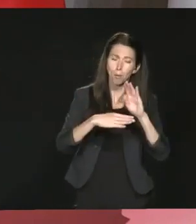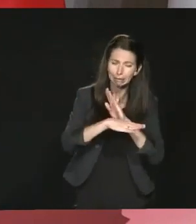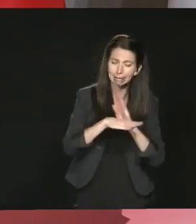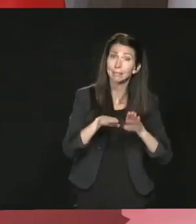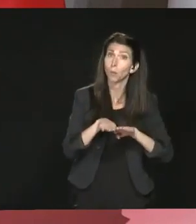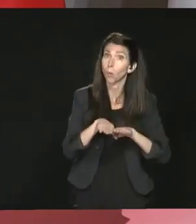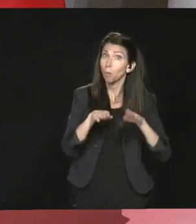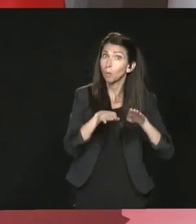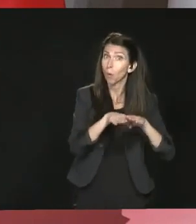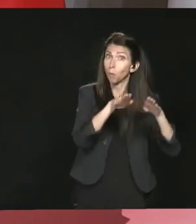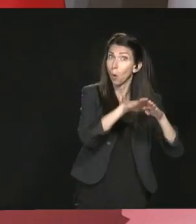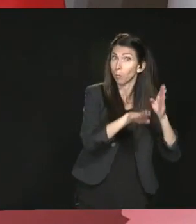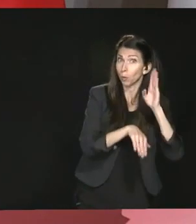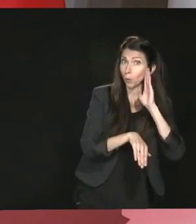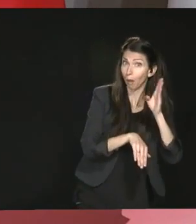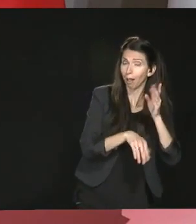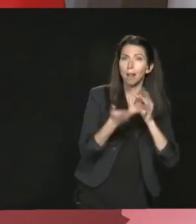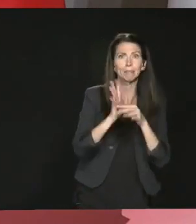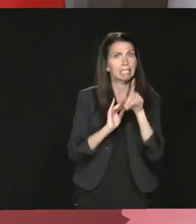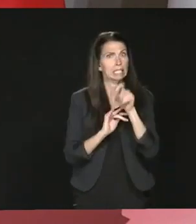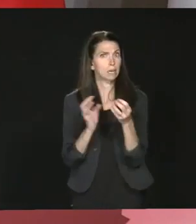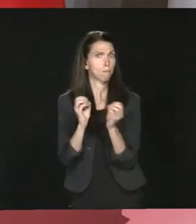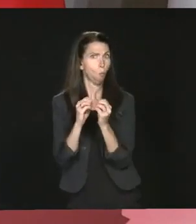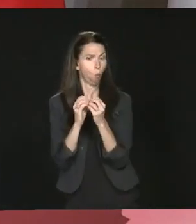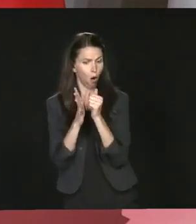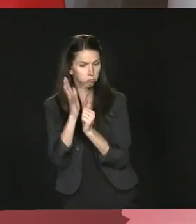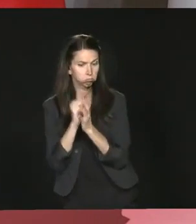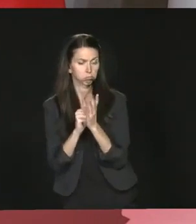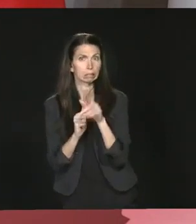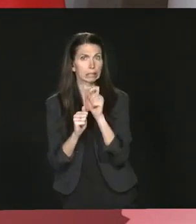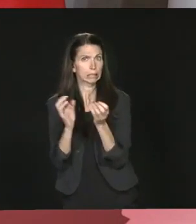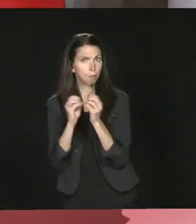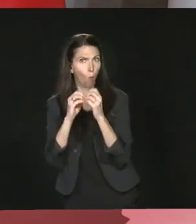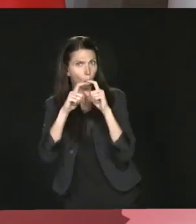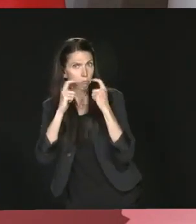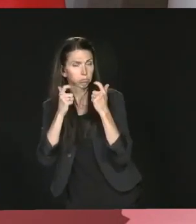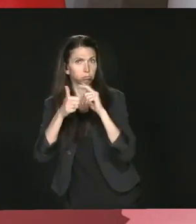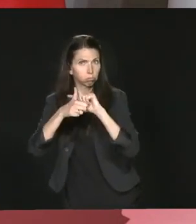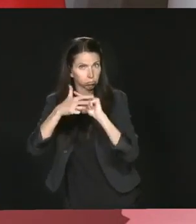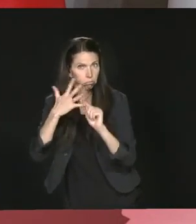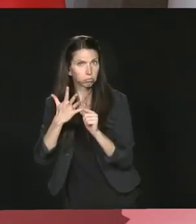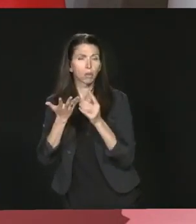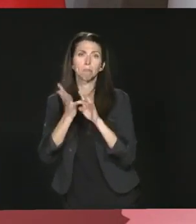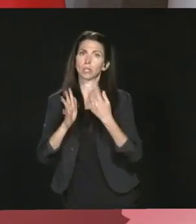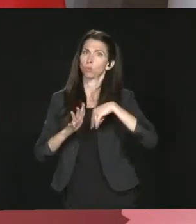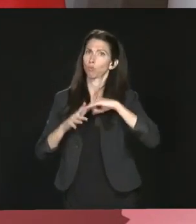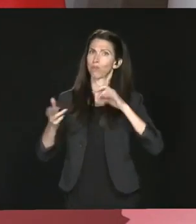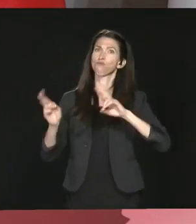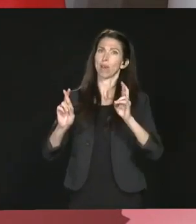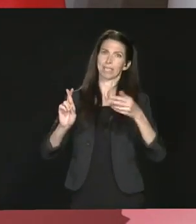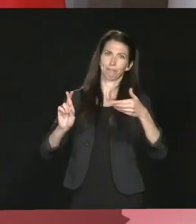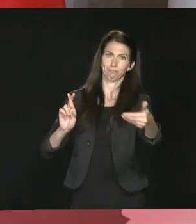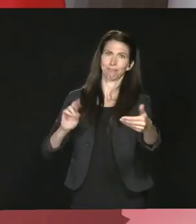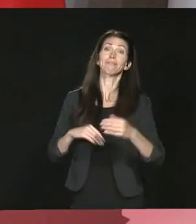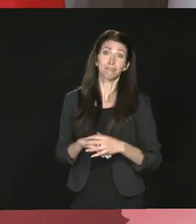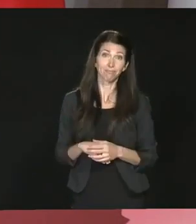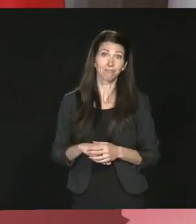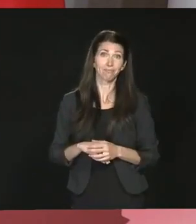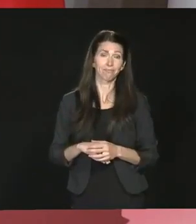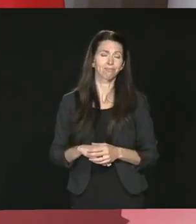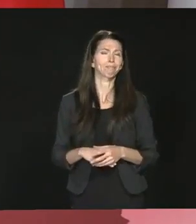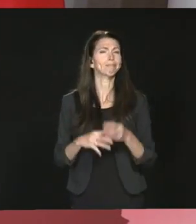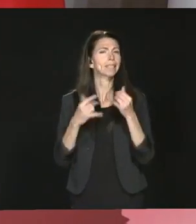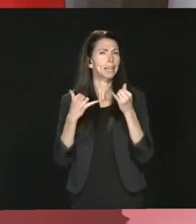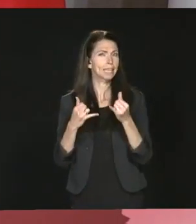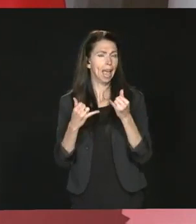goes up, Canada is keeping up. In closing, nous avons un message pour nos travailleurs de soins de